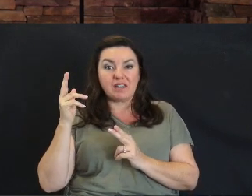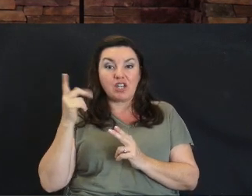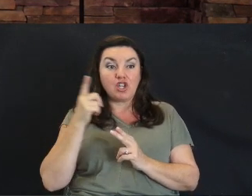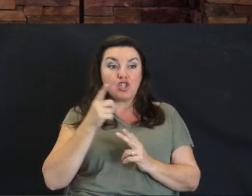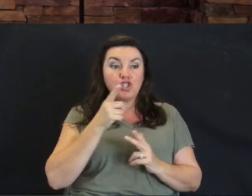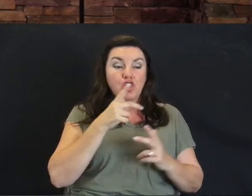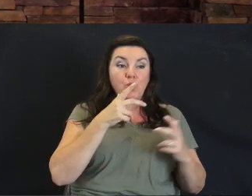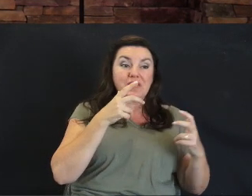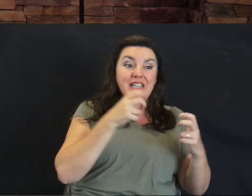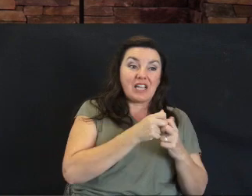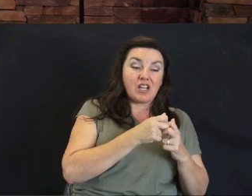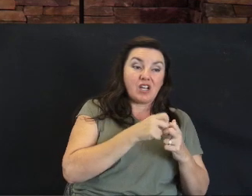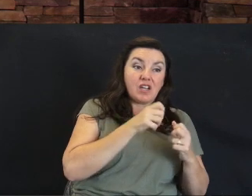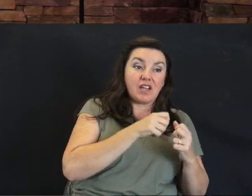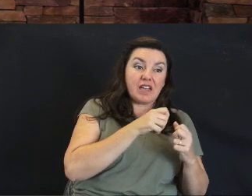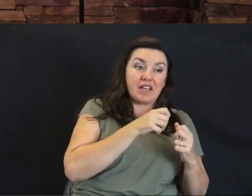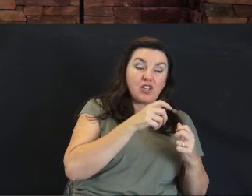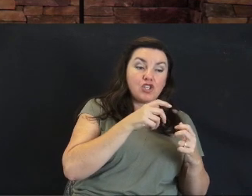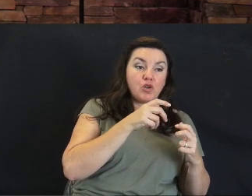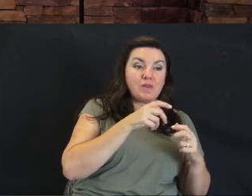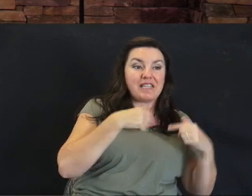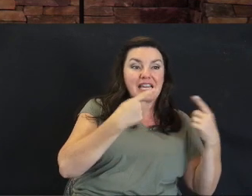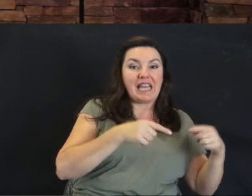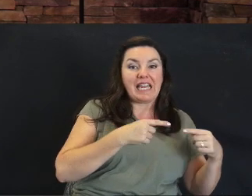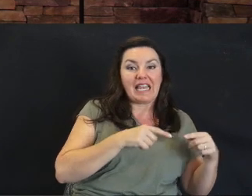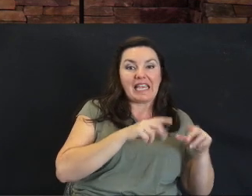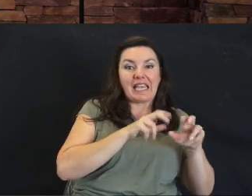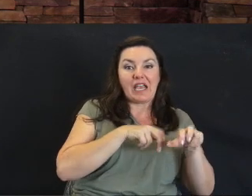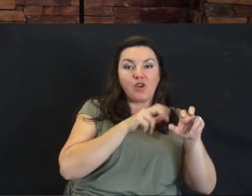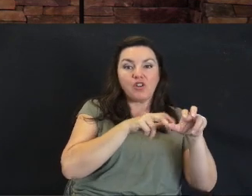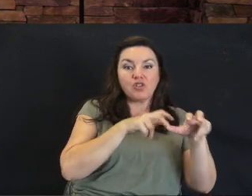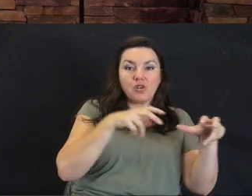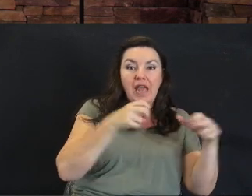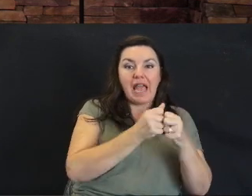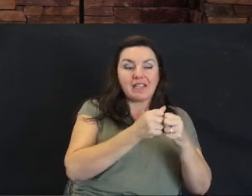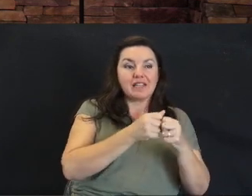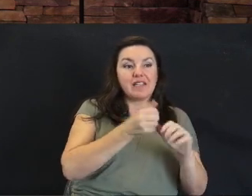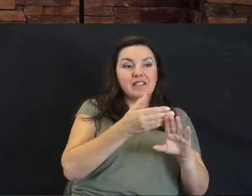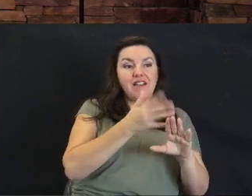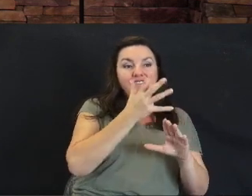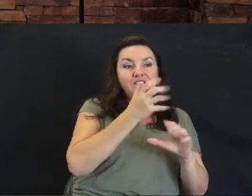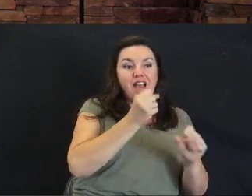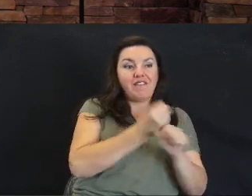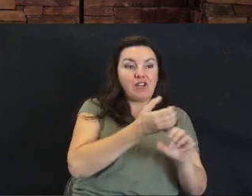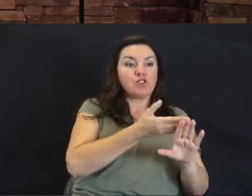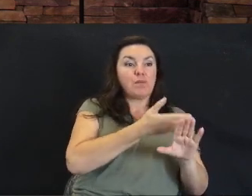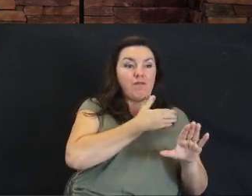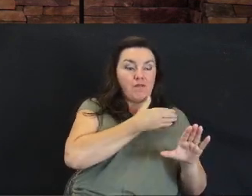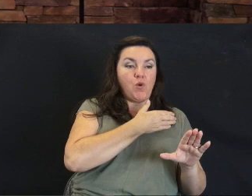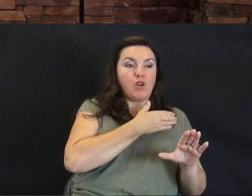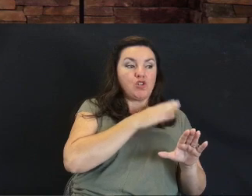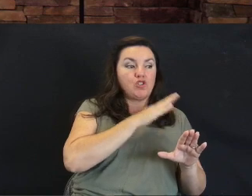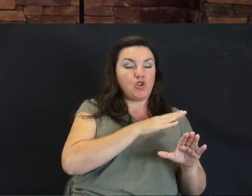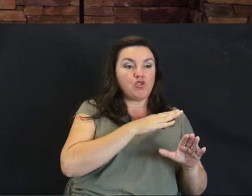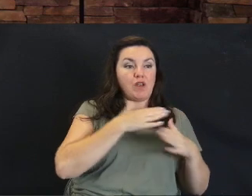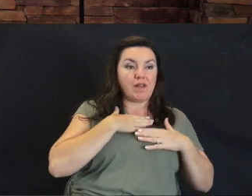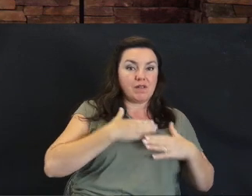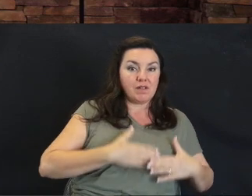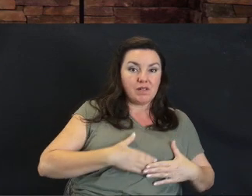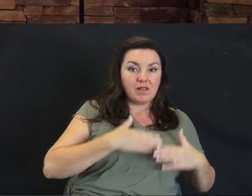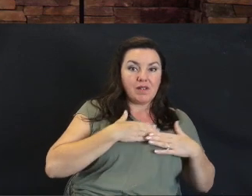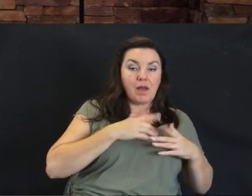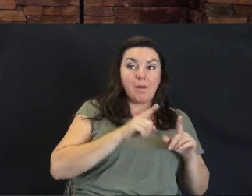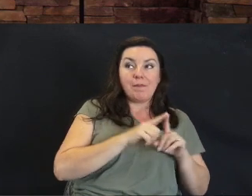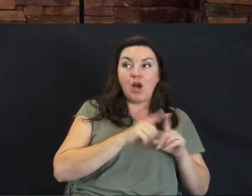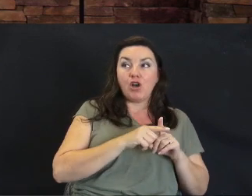accident Five years before that In 1860 Which just made Everything worse It compounded the problem And on top of this She had a spending problem